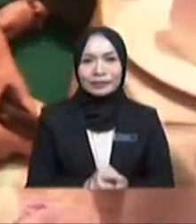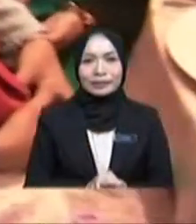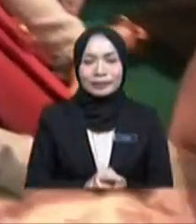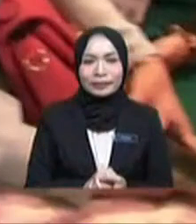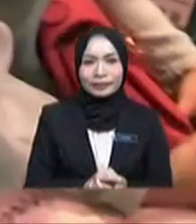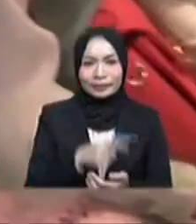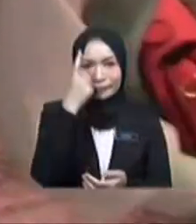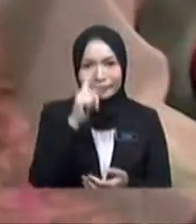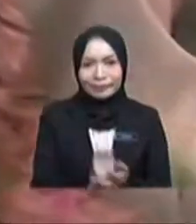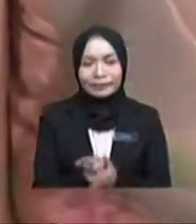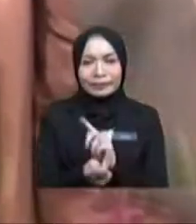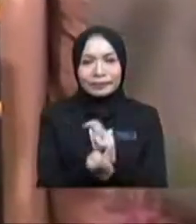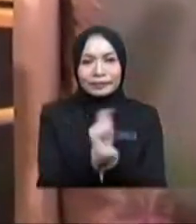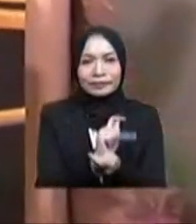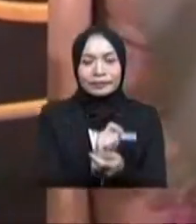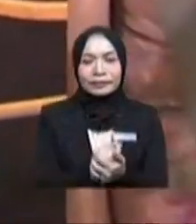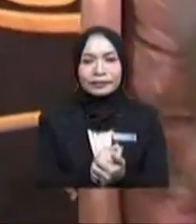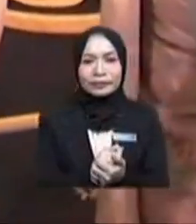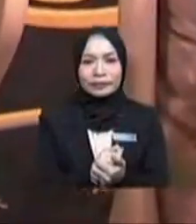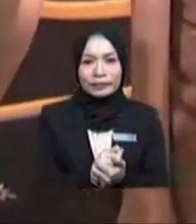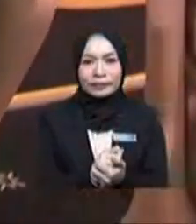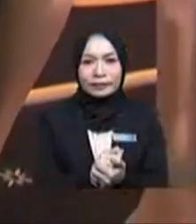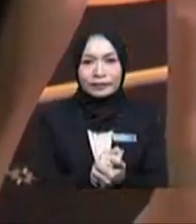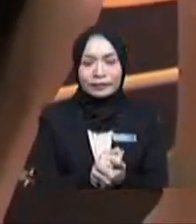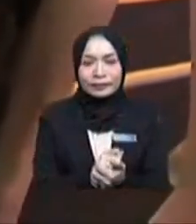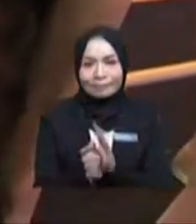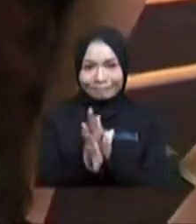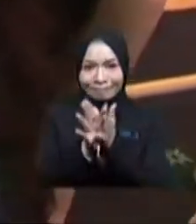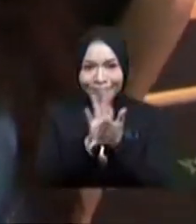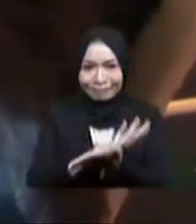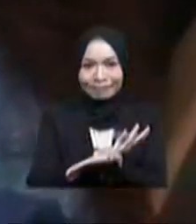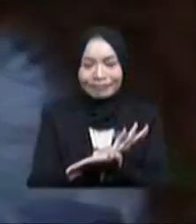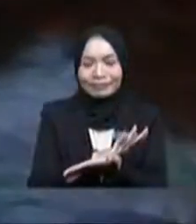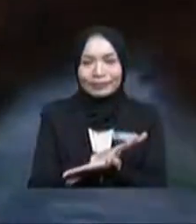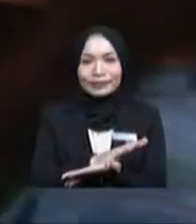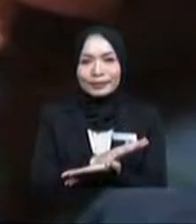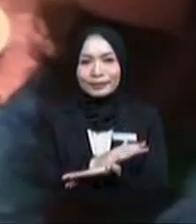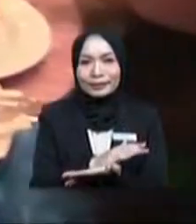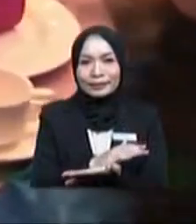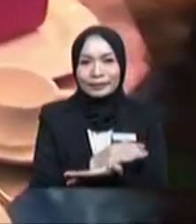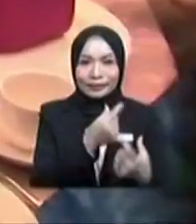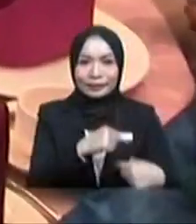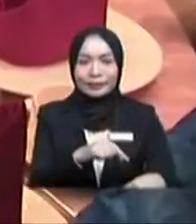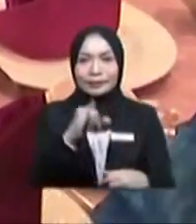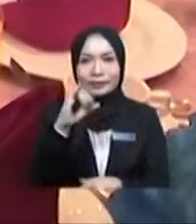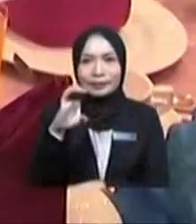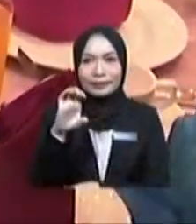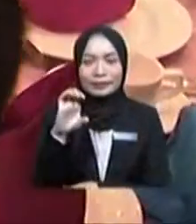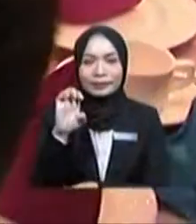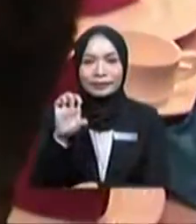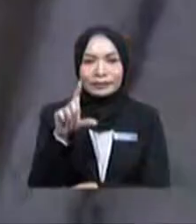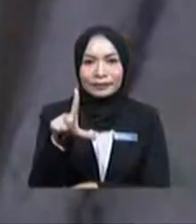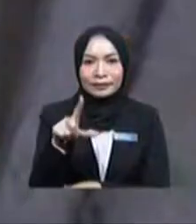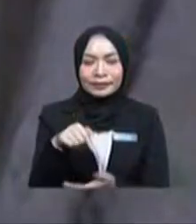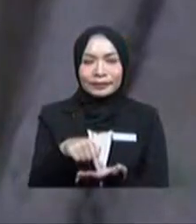transforming at a very rapid speed. Therefore, the conference is timely as we engage, share,